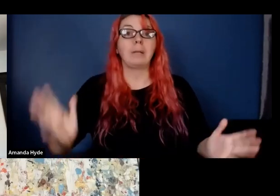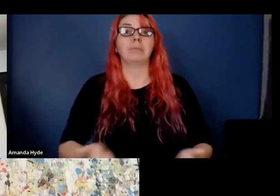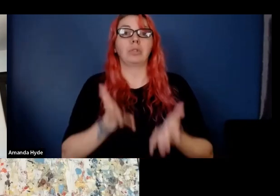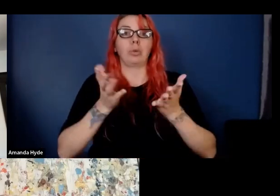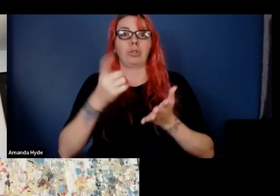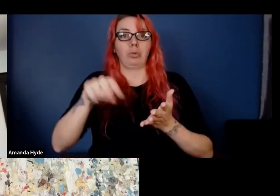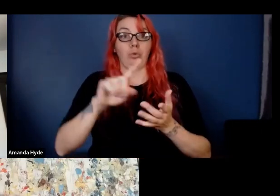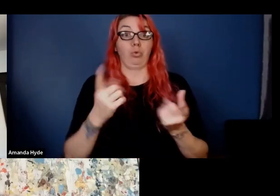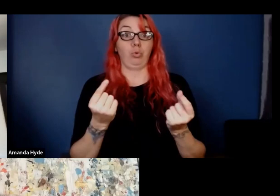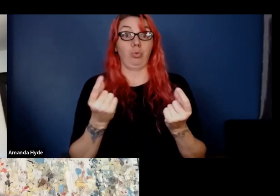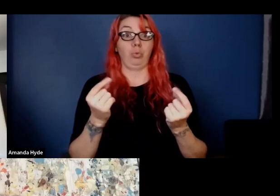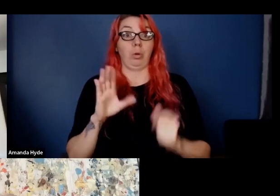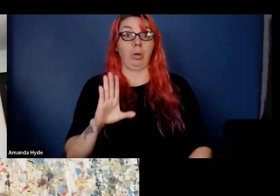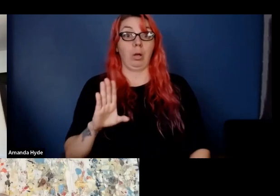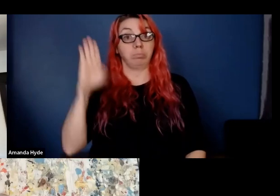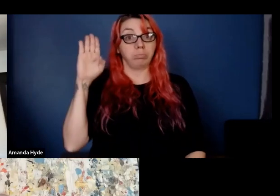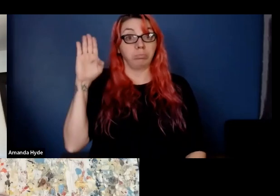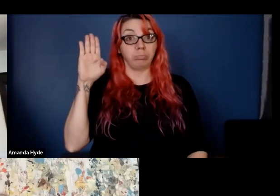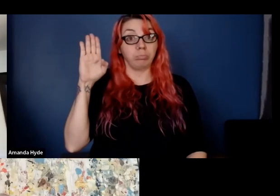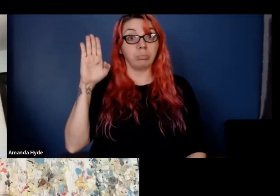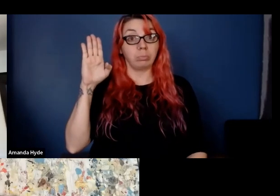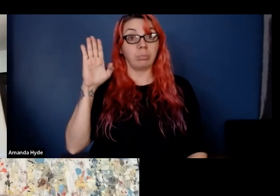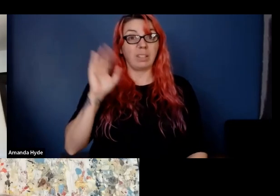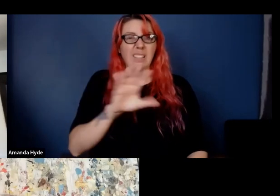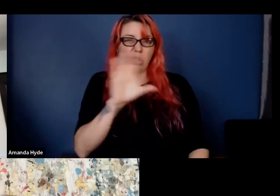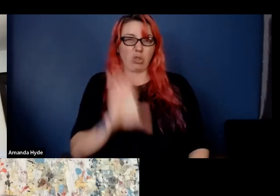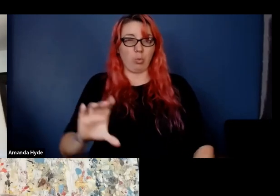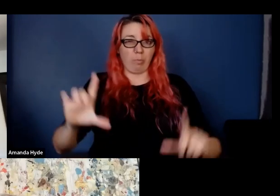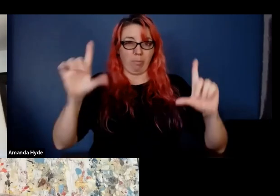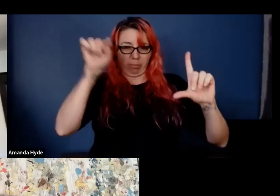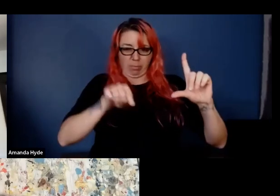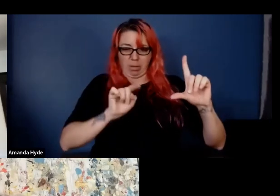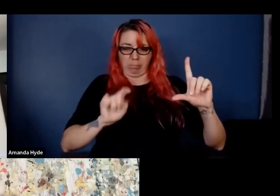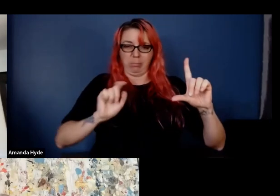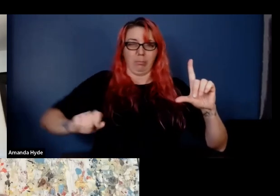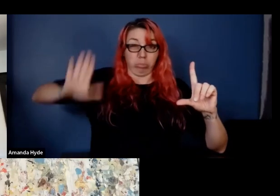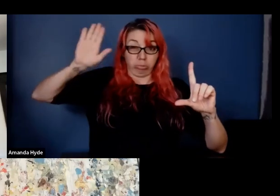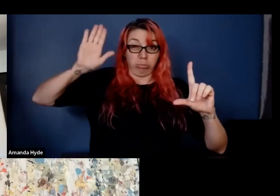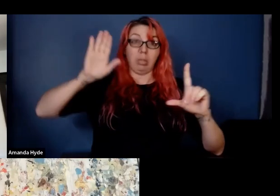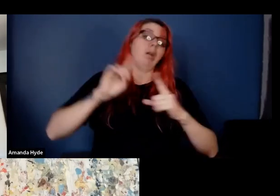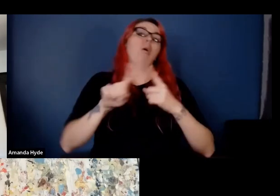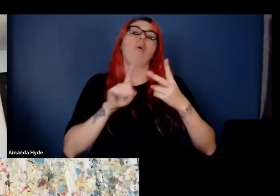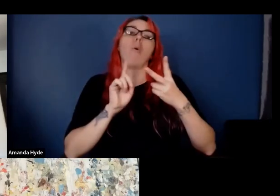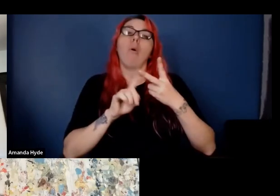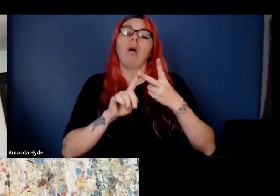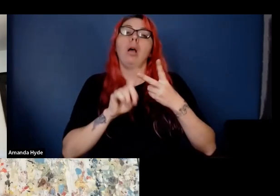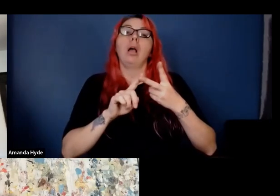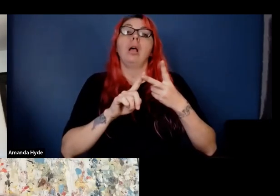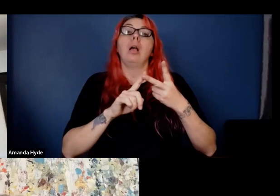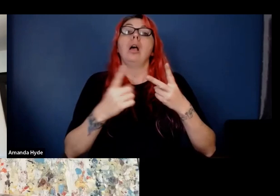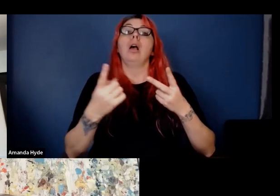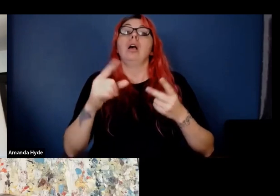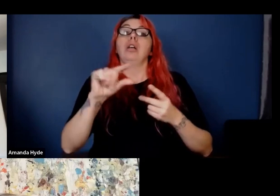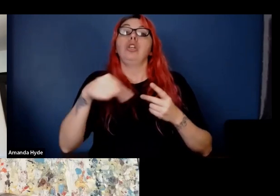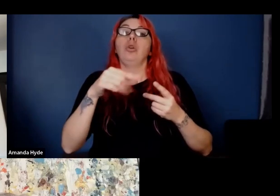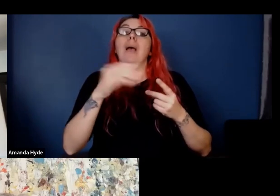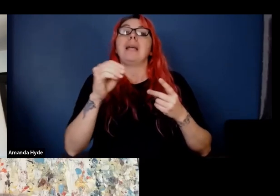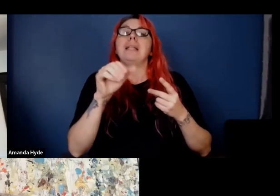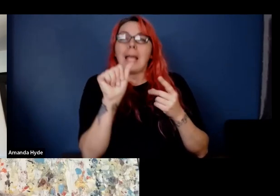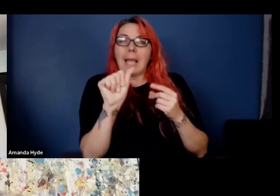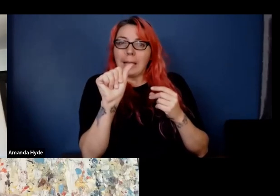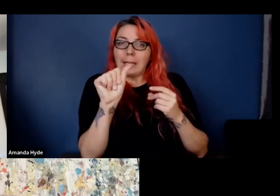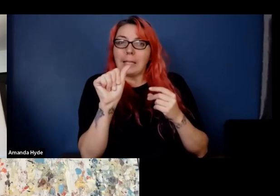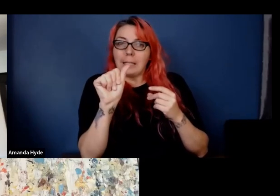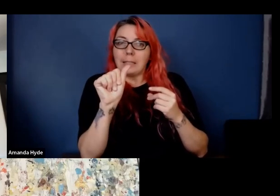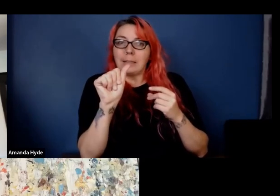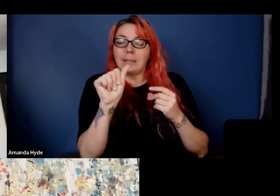hand option or put your question in the Q&A section. As if you put your question in the chat, it may get lost.